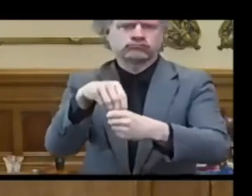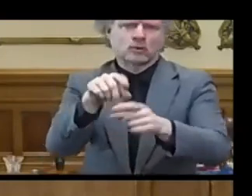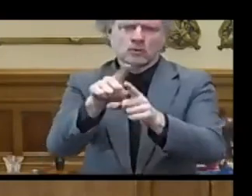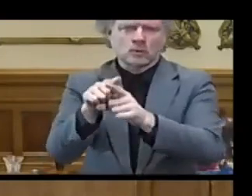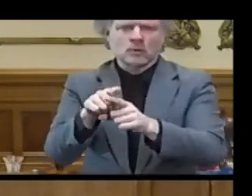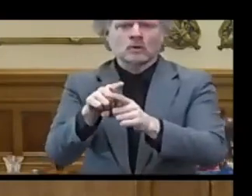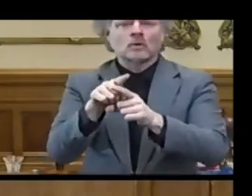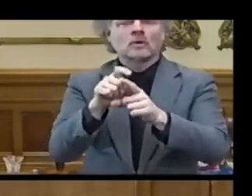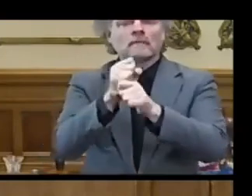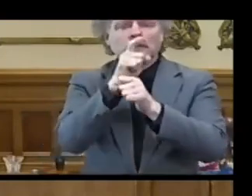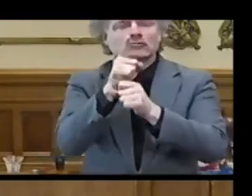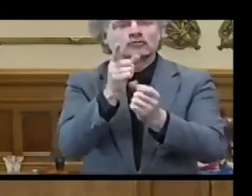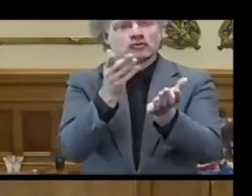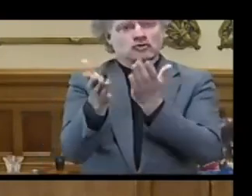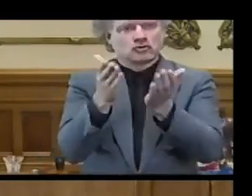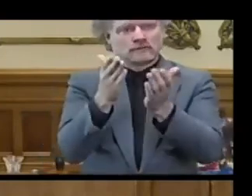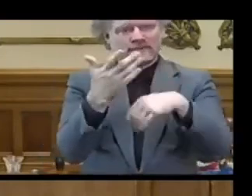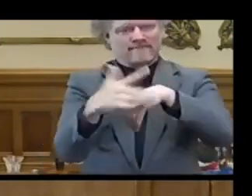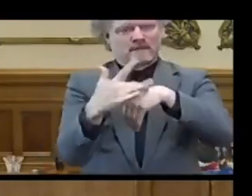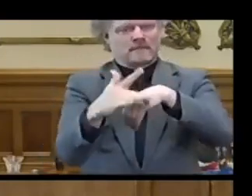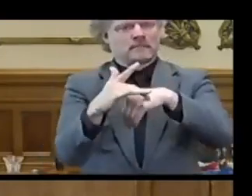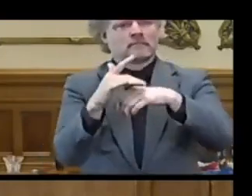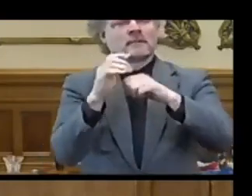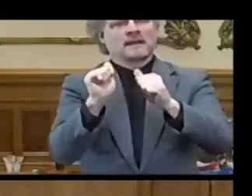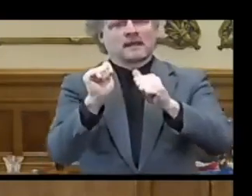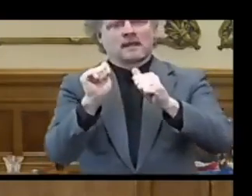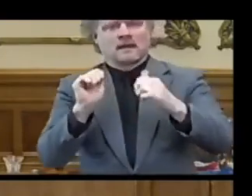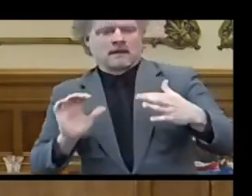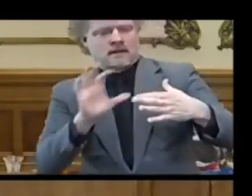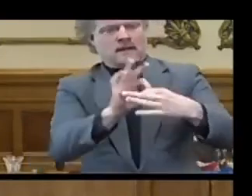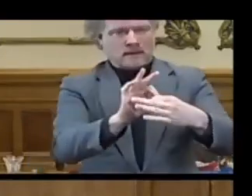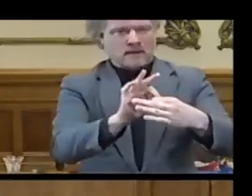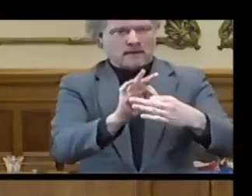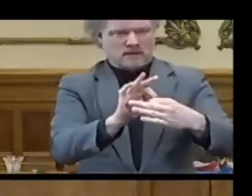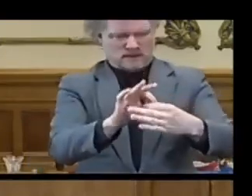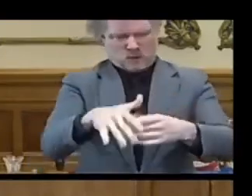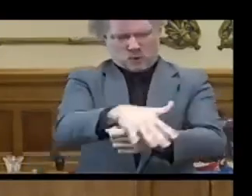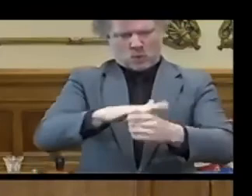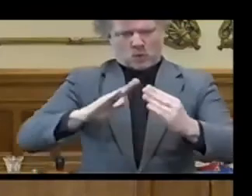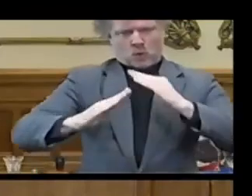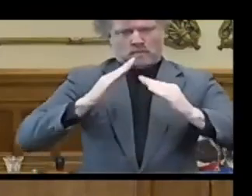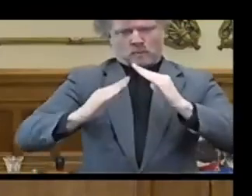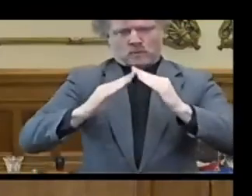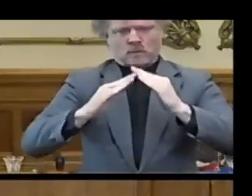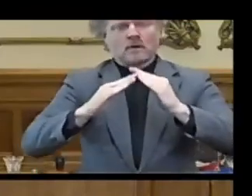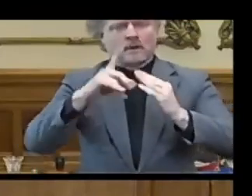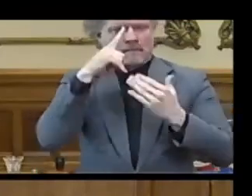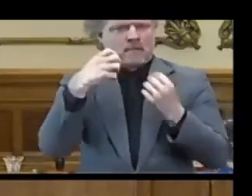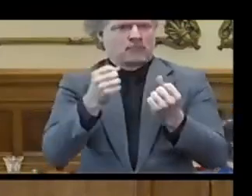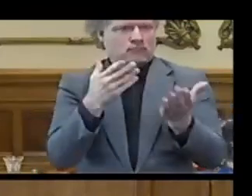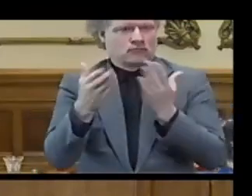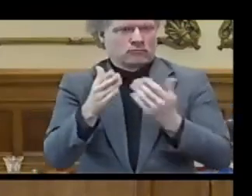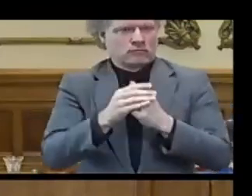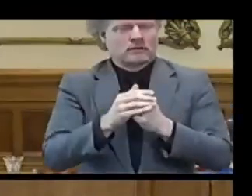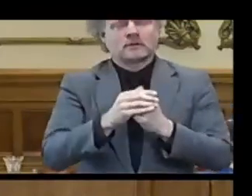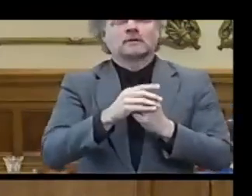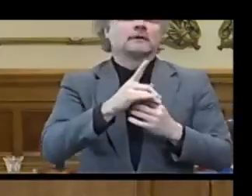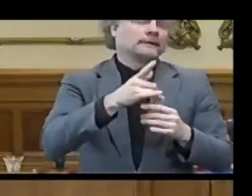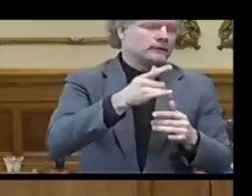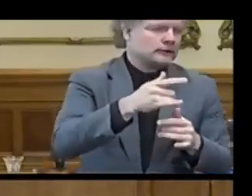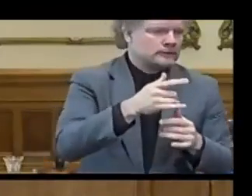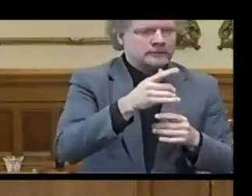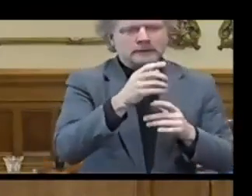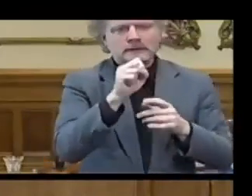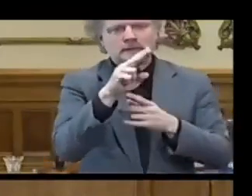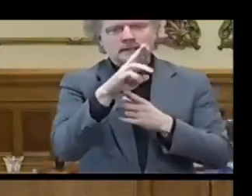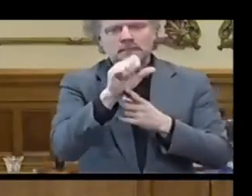making sure that the services are available, that they can connect individuals in their communities to mental health services, to substance use disorder